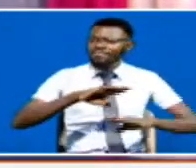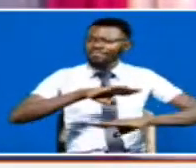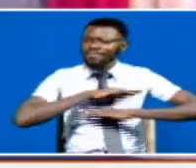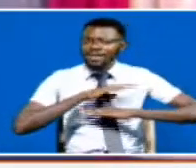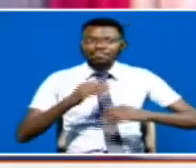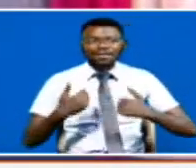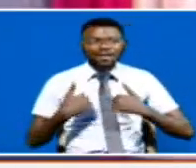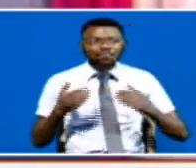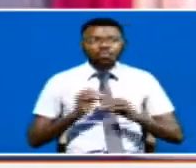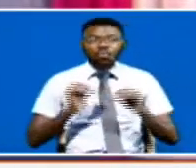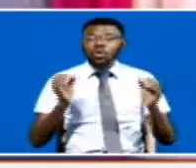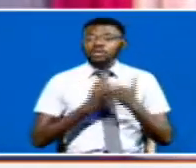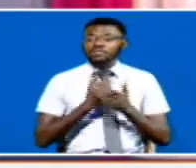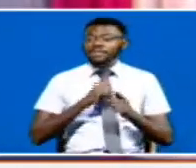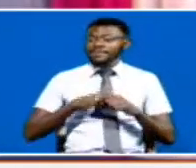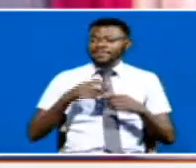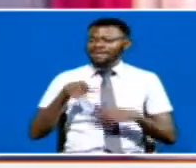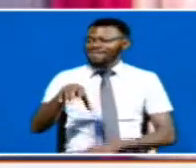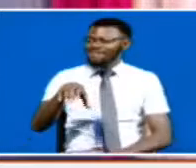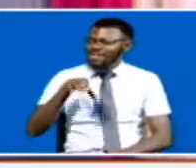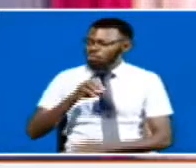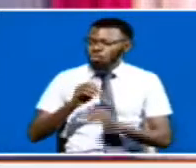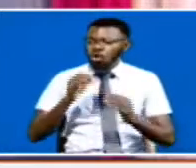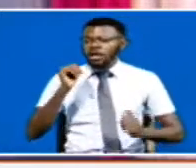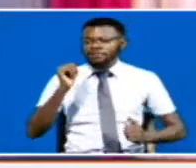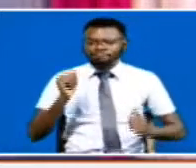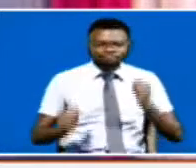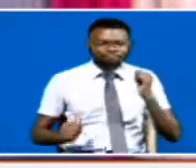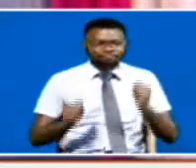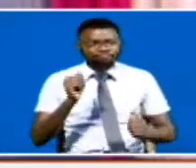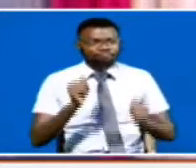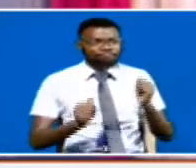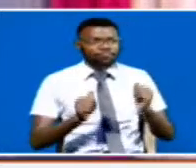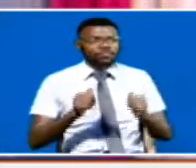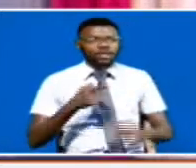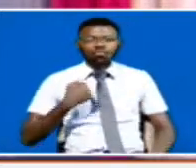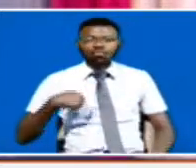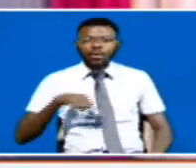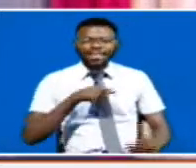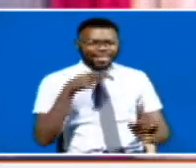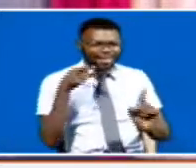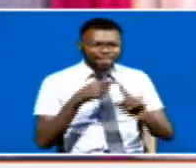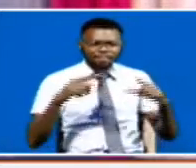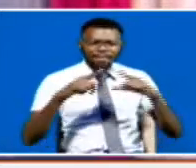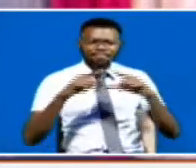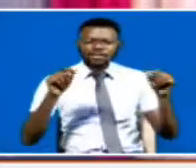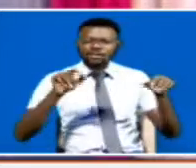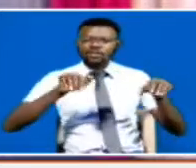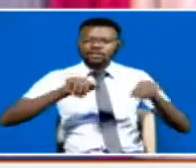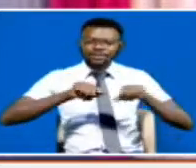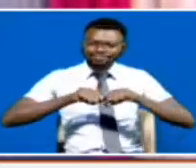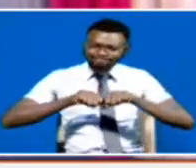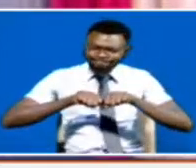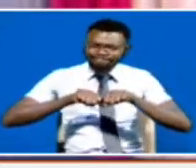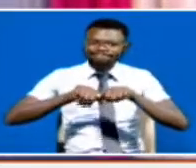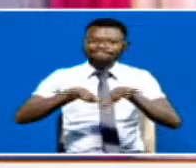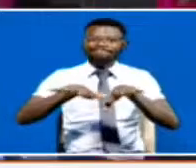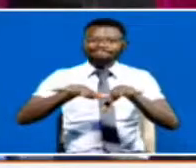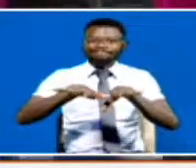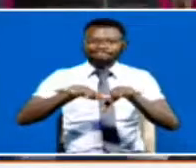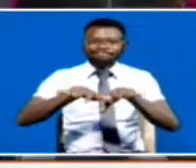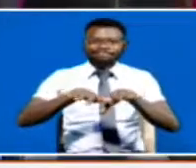go tunatumia miguu tuende because at the end of the day lazima tufikishe message mali tunataka. Hiyo message lazima tufikishe mali